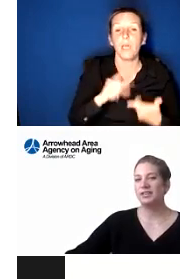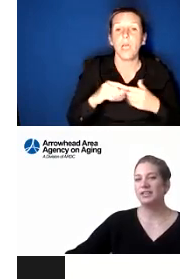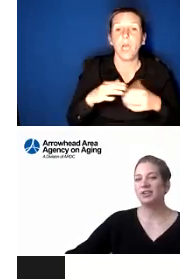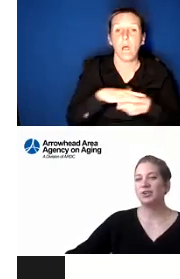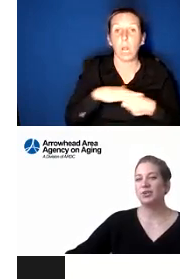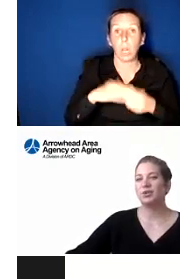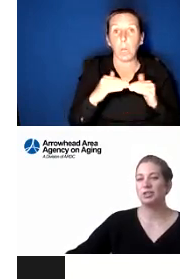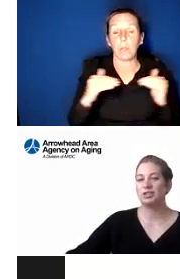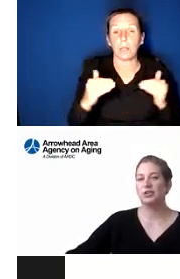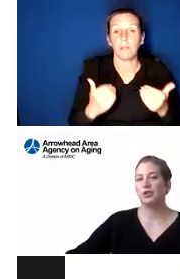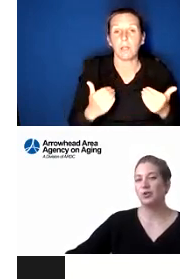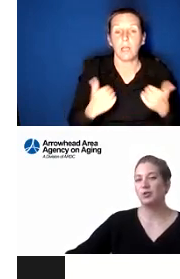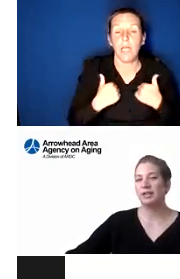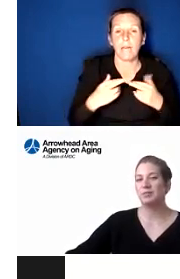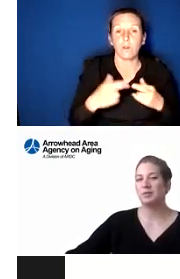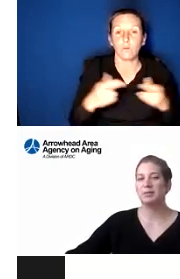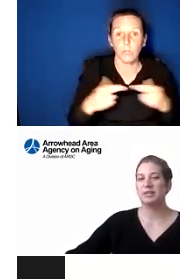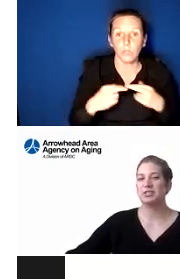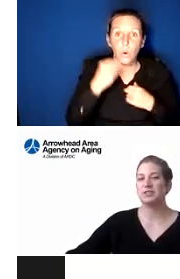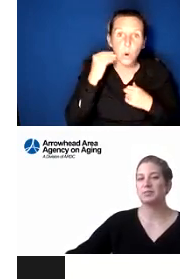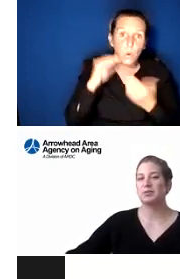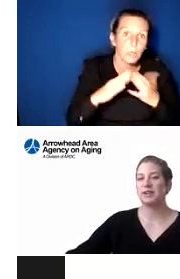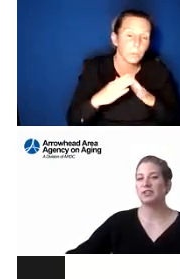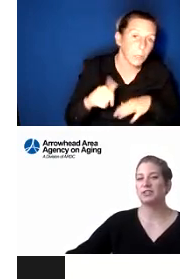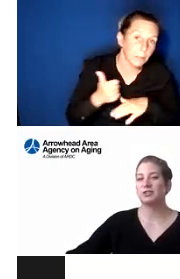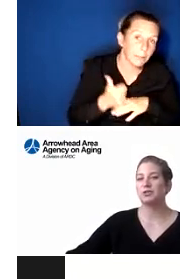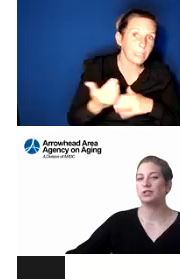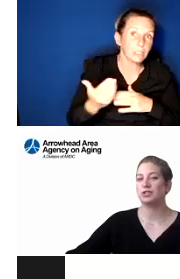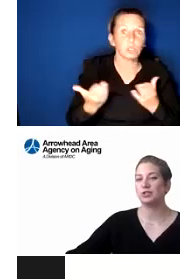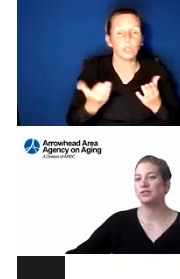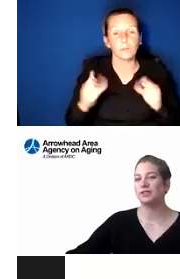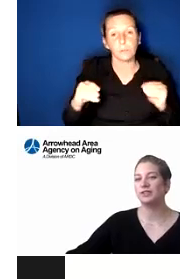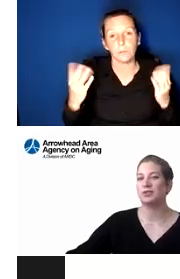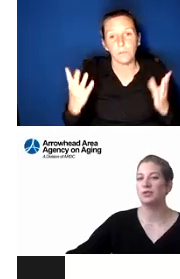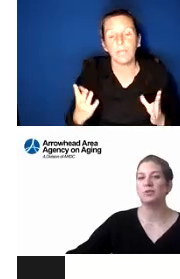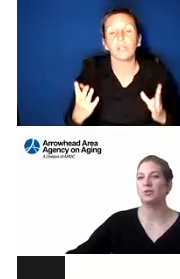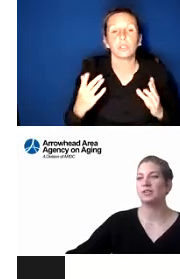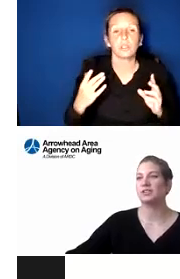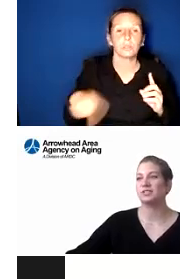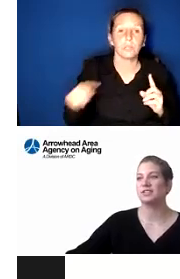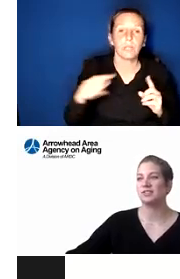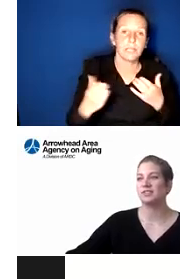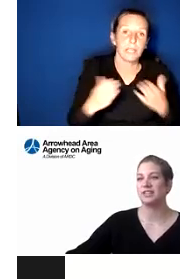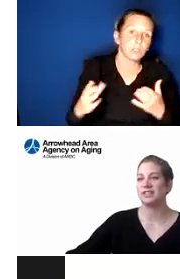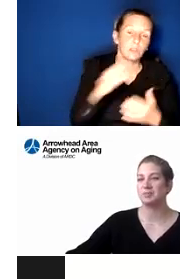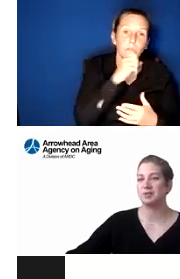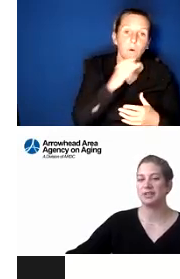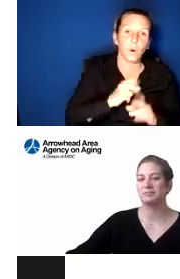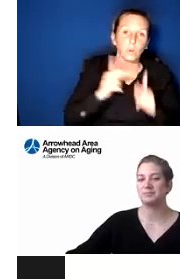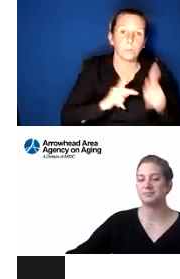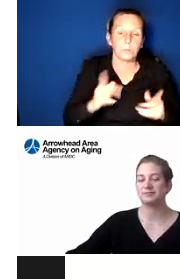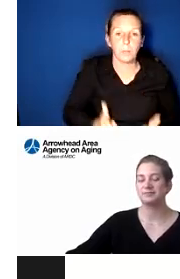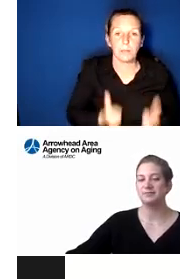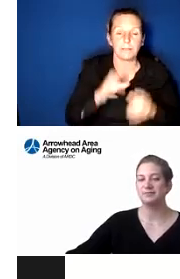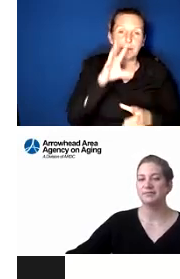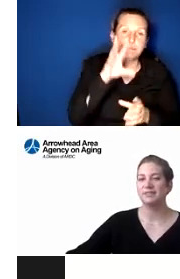level, there are regional home and community-based service providers who serve the older adults that are living in the community.